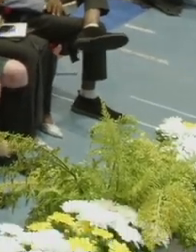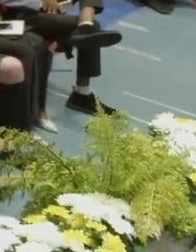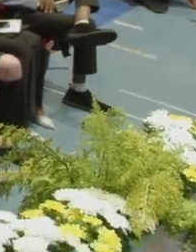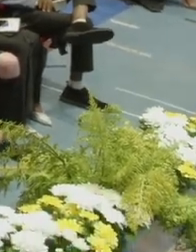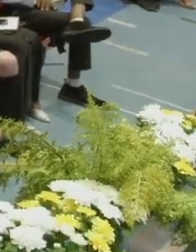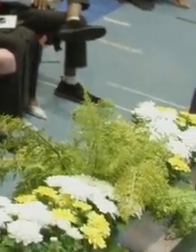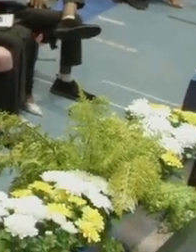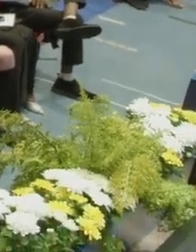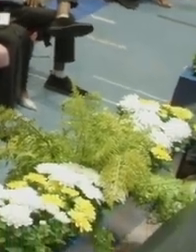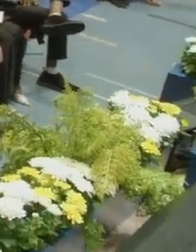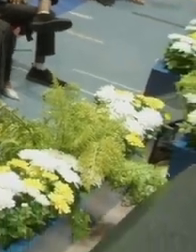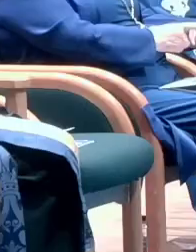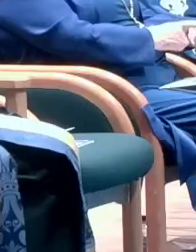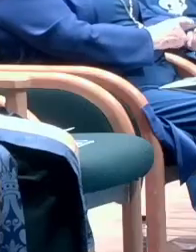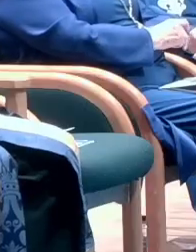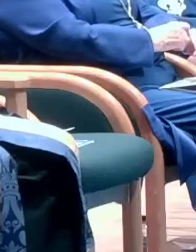What do you think, Chancellor?